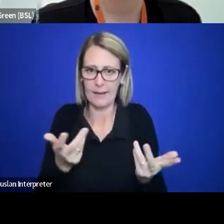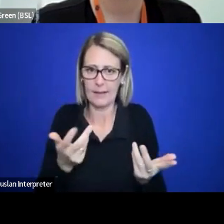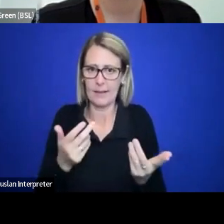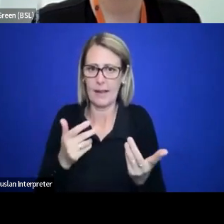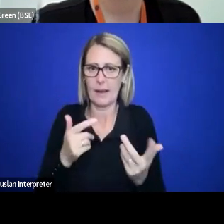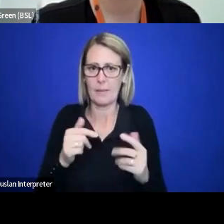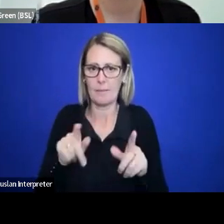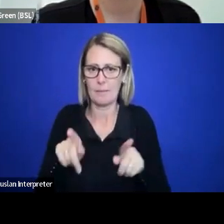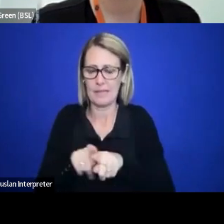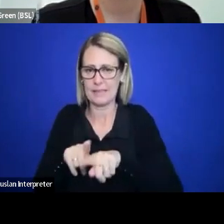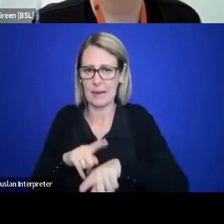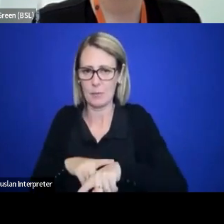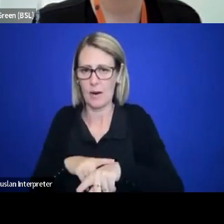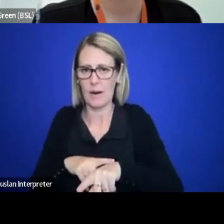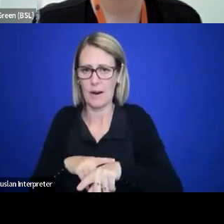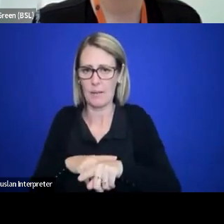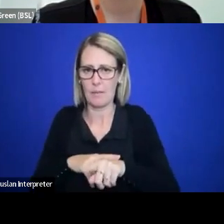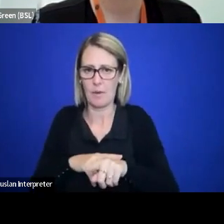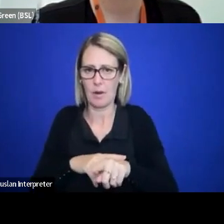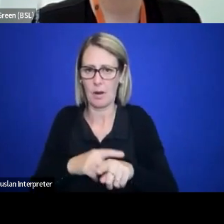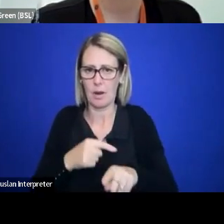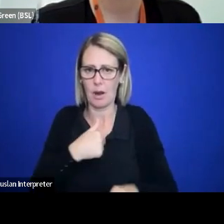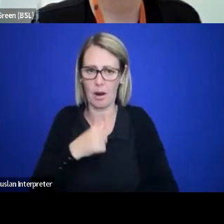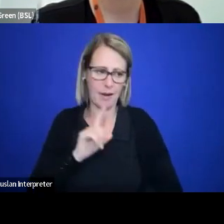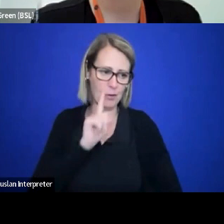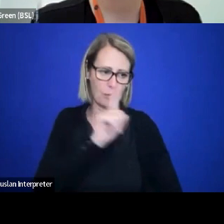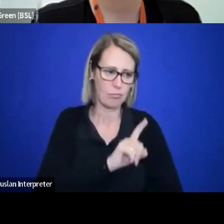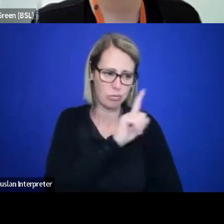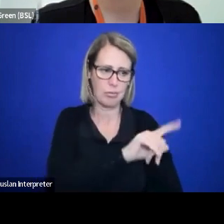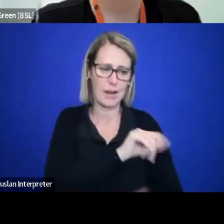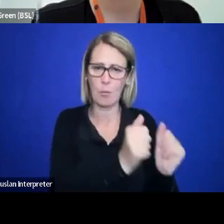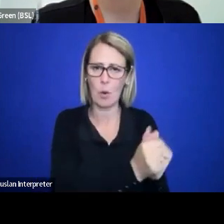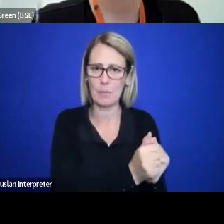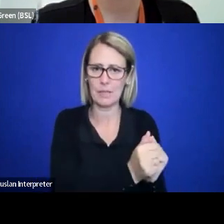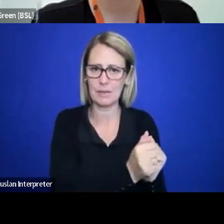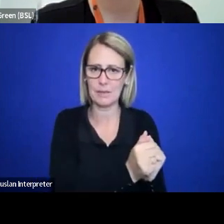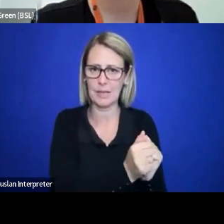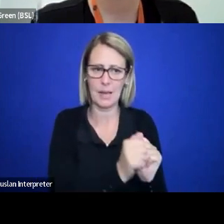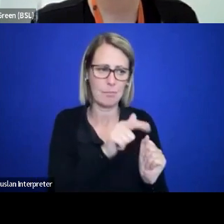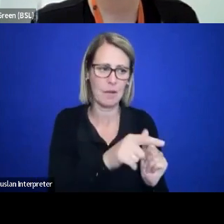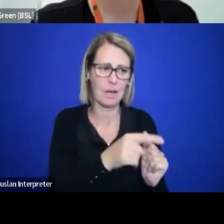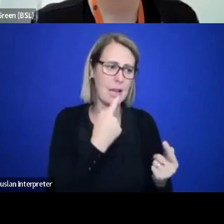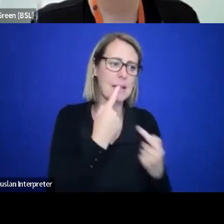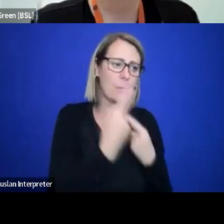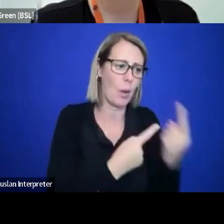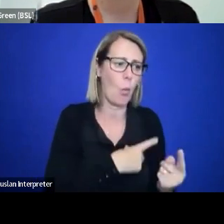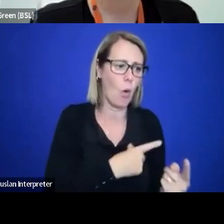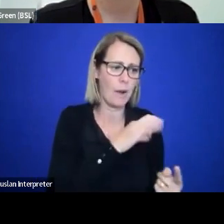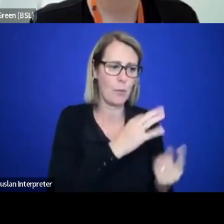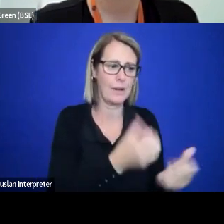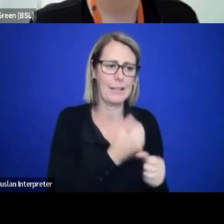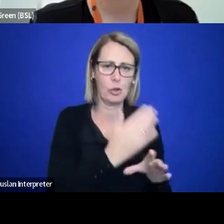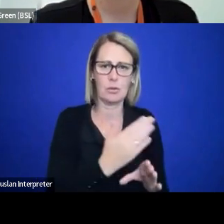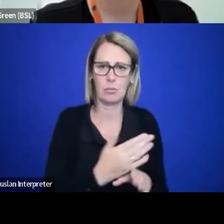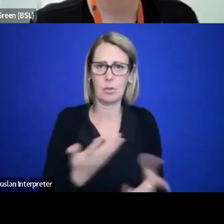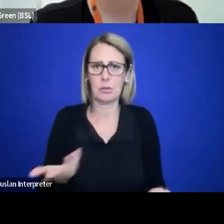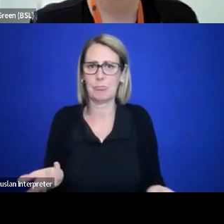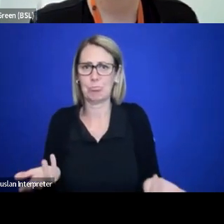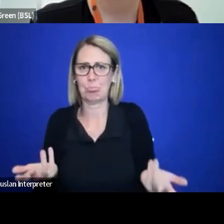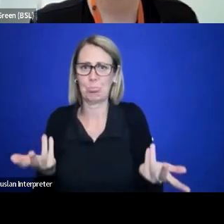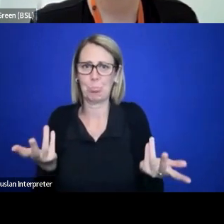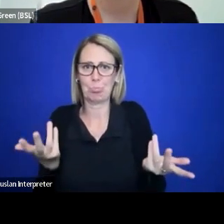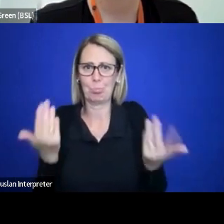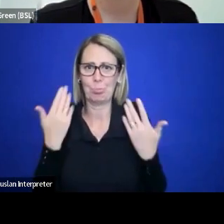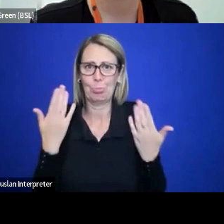other hand, I'm just I have to attend these appointments. I have to report why I'm not getting a job and stuff like that. And also, the Workforce Australia